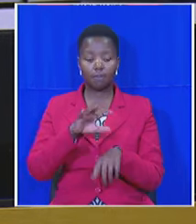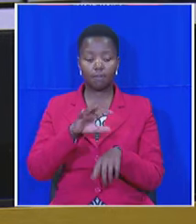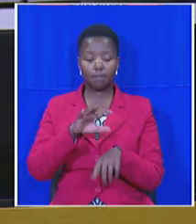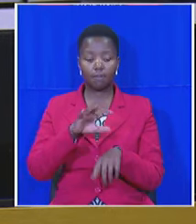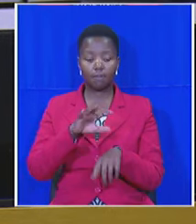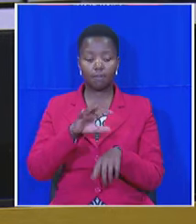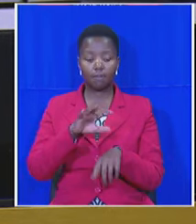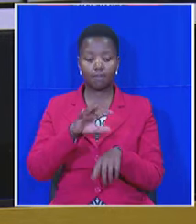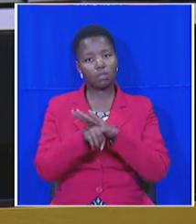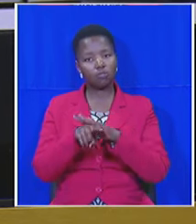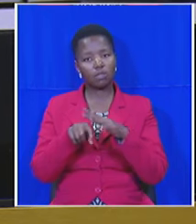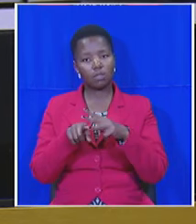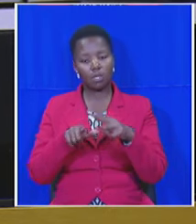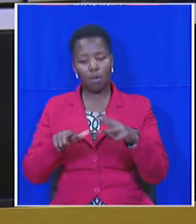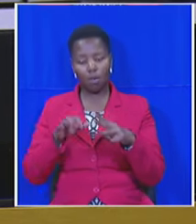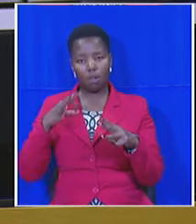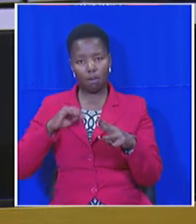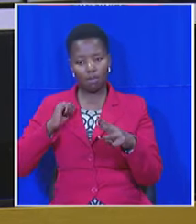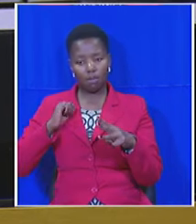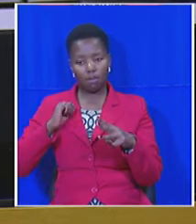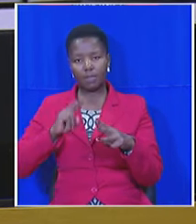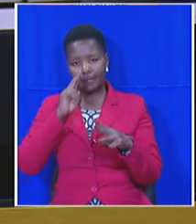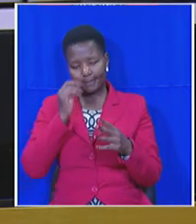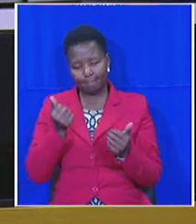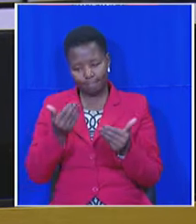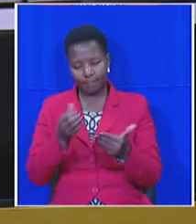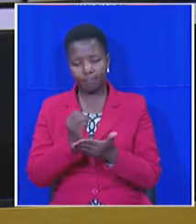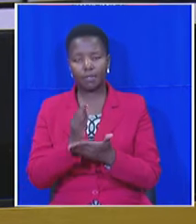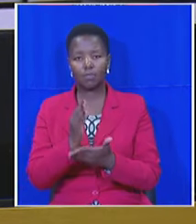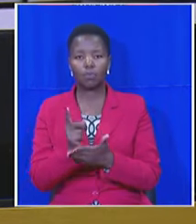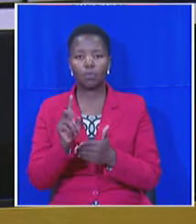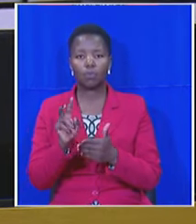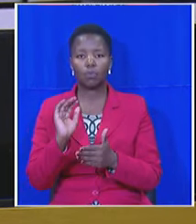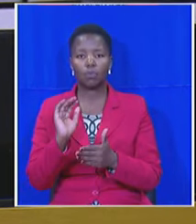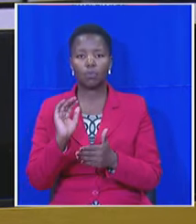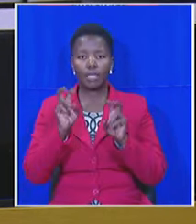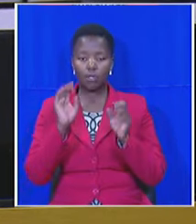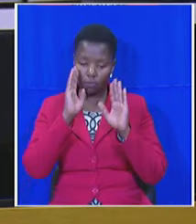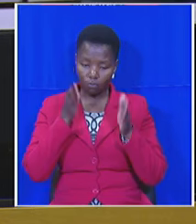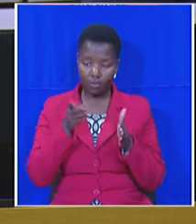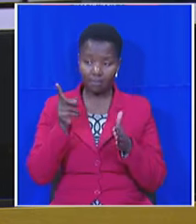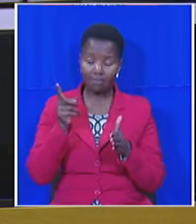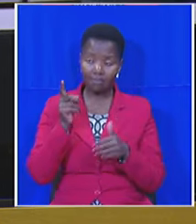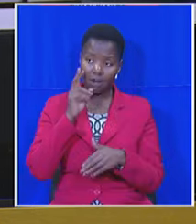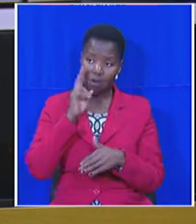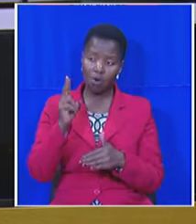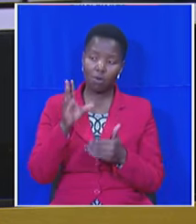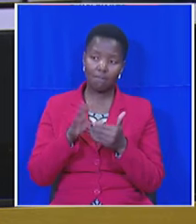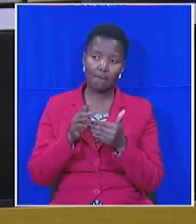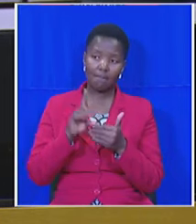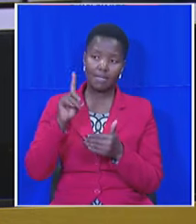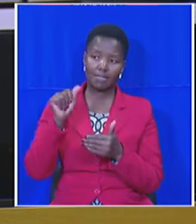and local municipalities that women issues are taken serious. So what the DA, Honorable Robinson, is saying